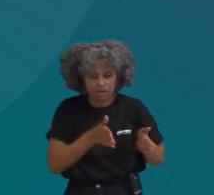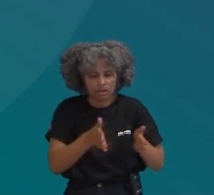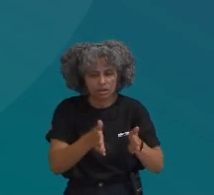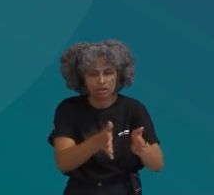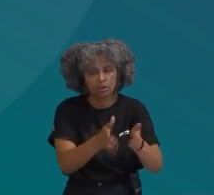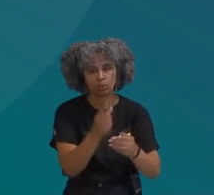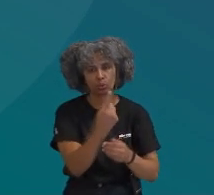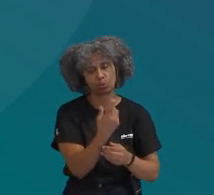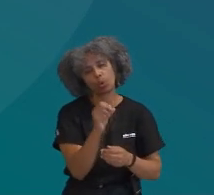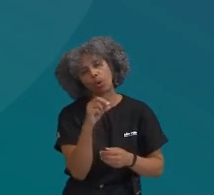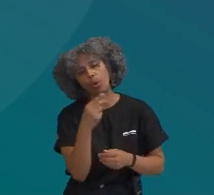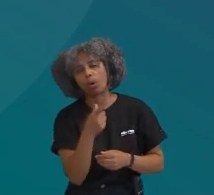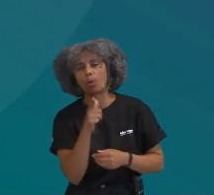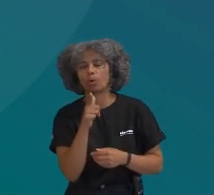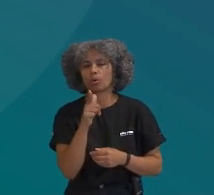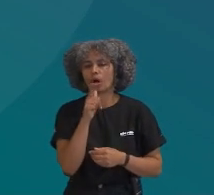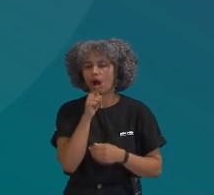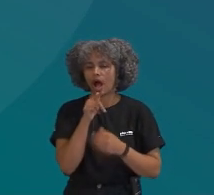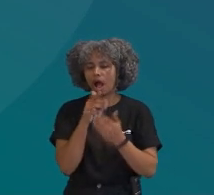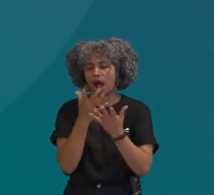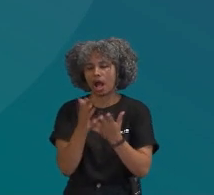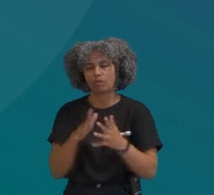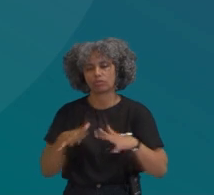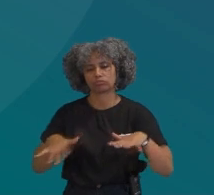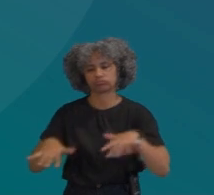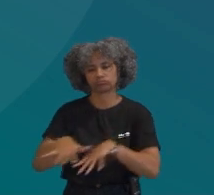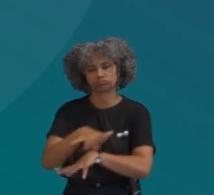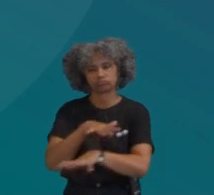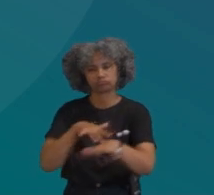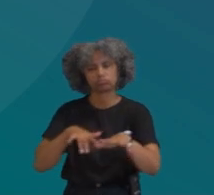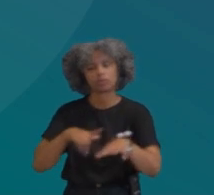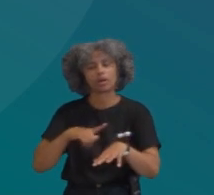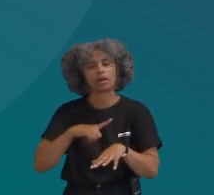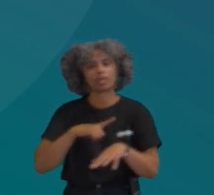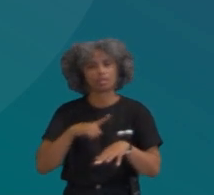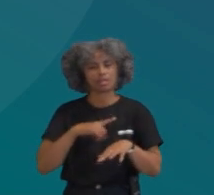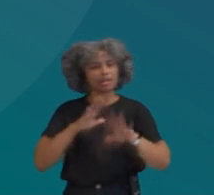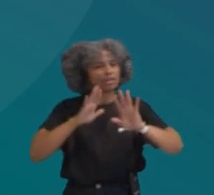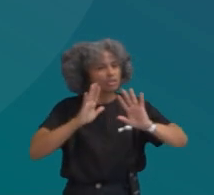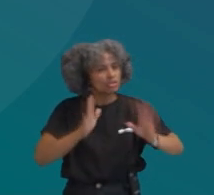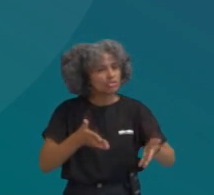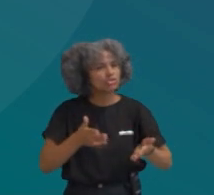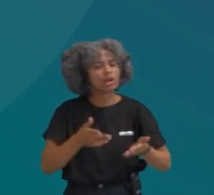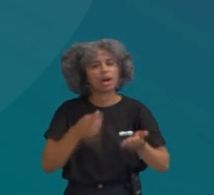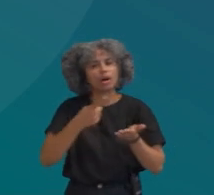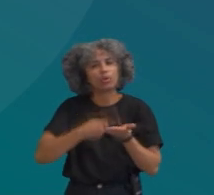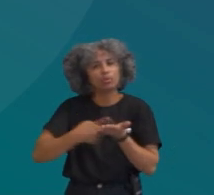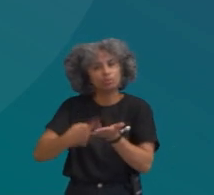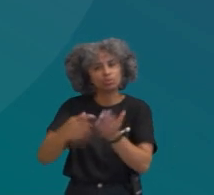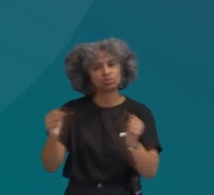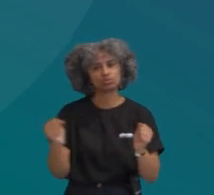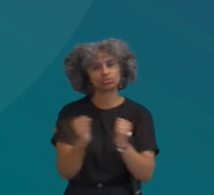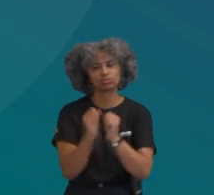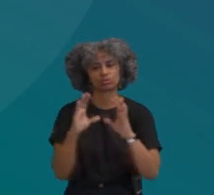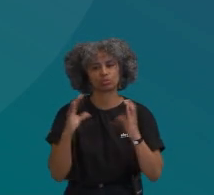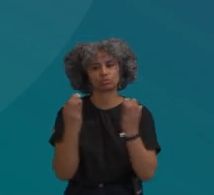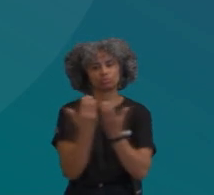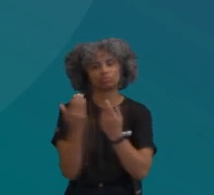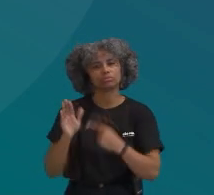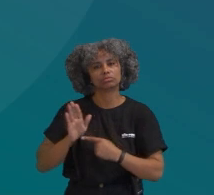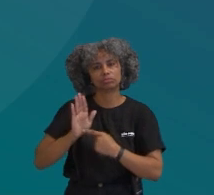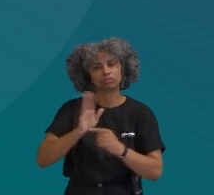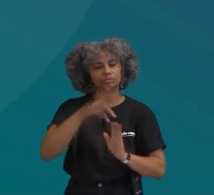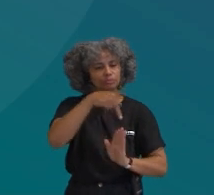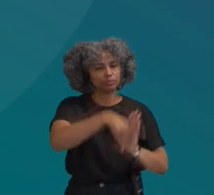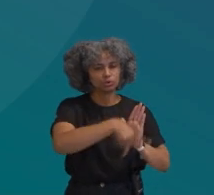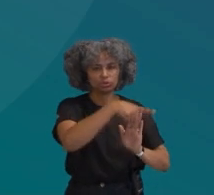And then we collaborate with the communities who stay closest to those rivers that identify community projects for active and passive